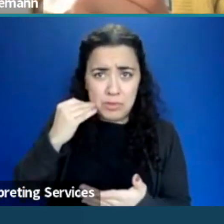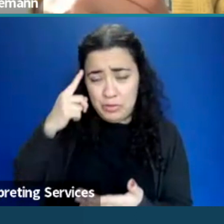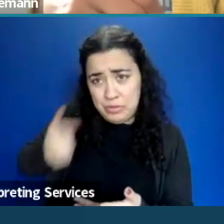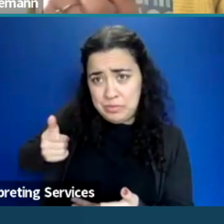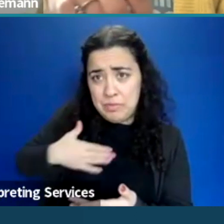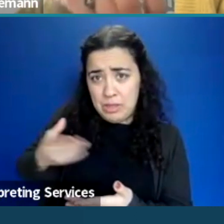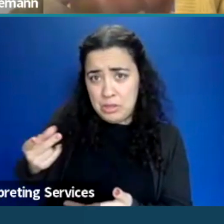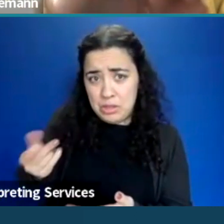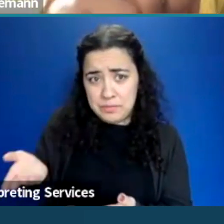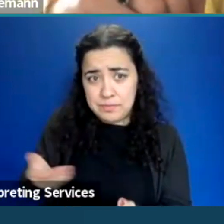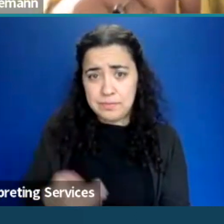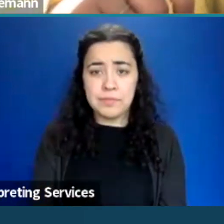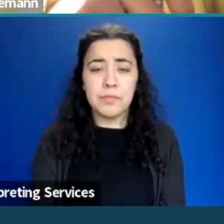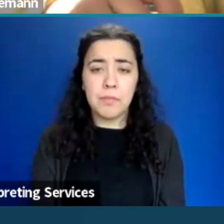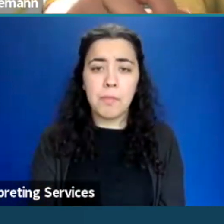experience.